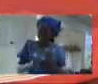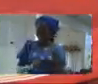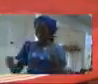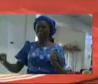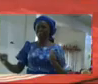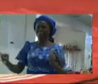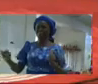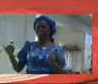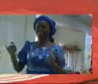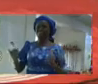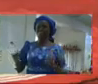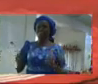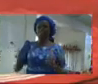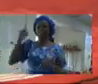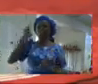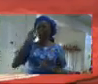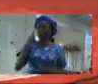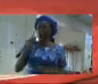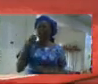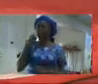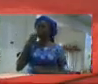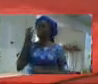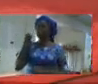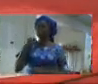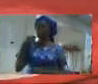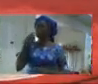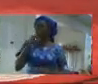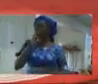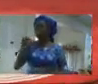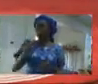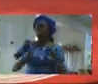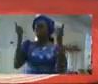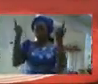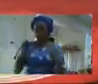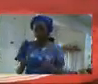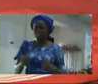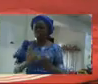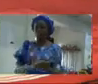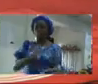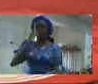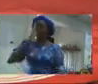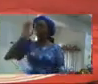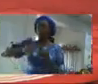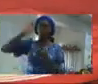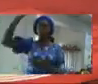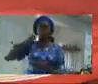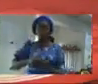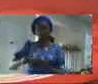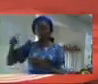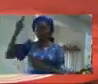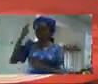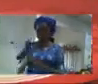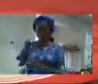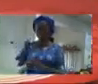The one who is, the one who was, the one who is to come. Glory be to your holy name.